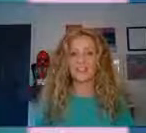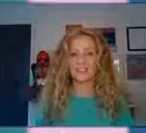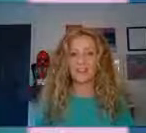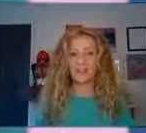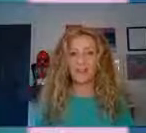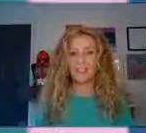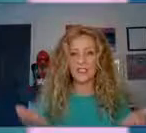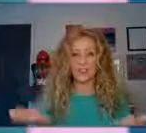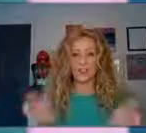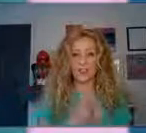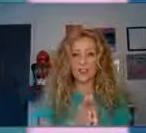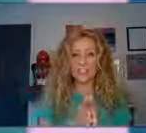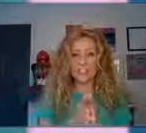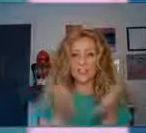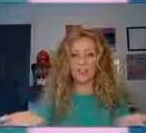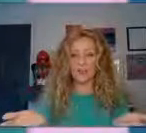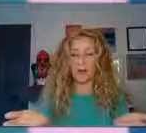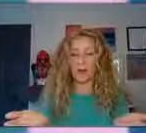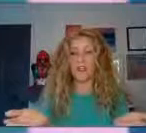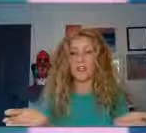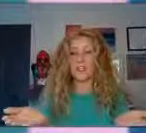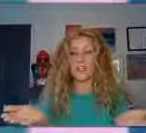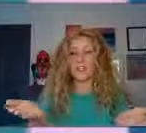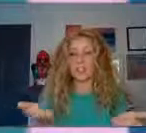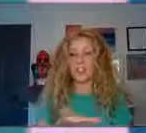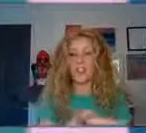Shine. Come on, friends. John 13:34.